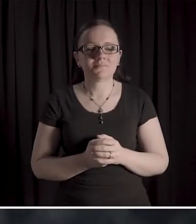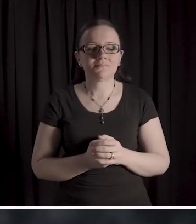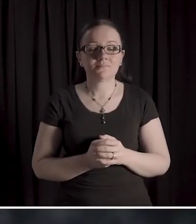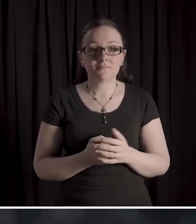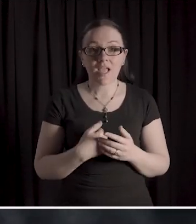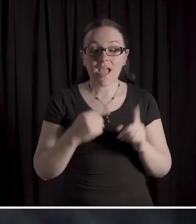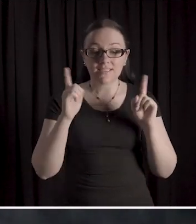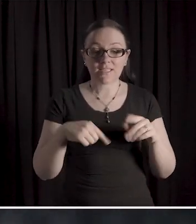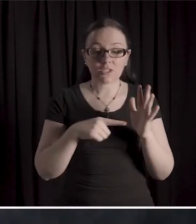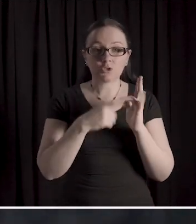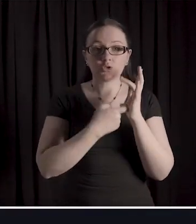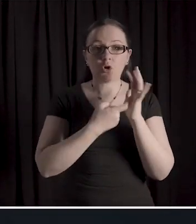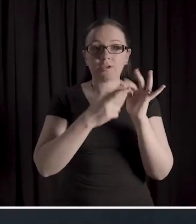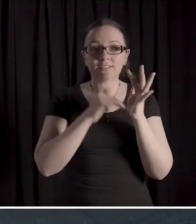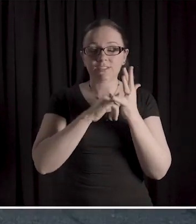opportunities.